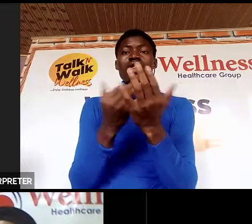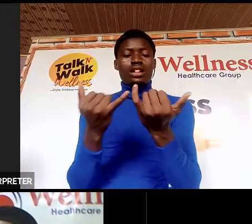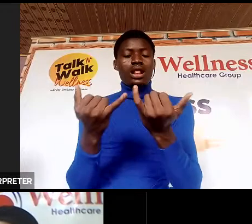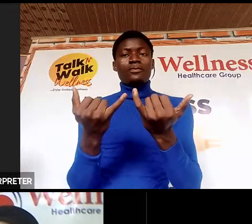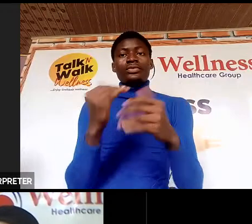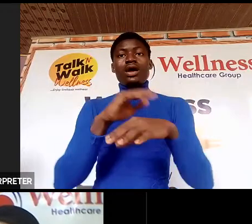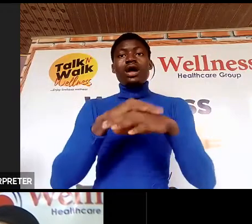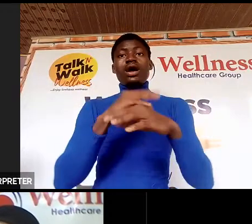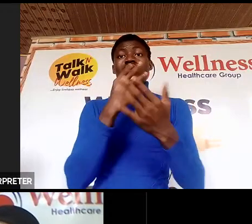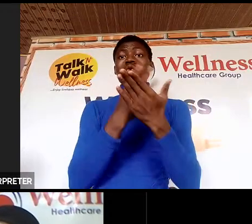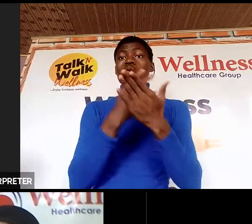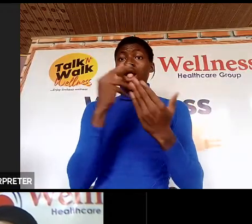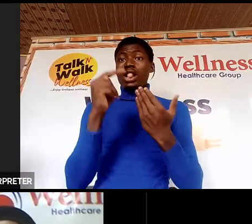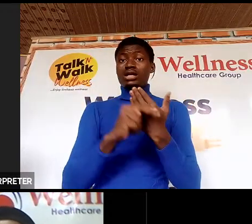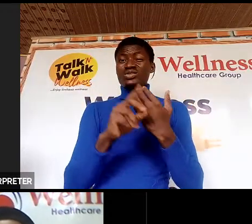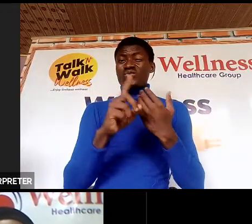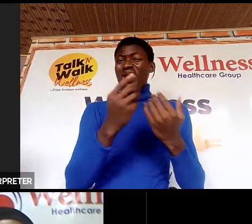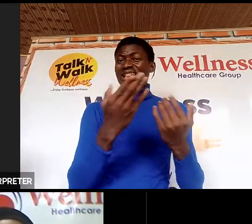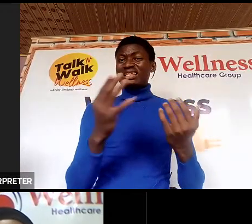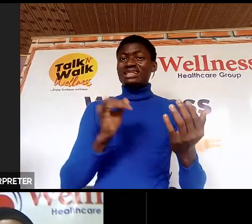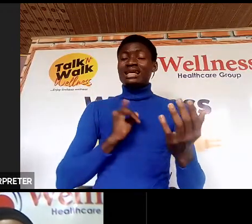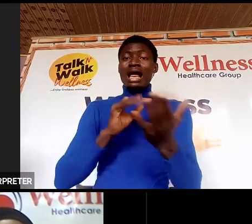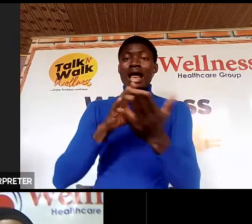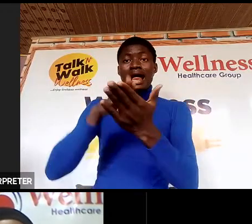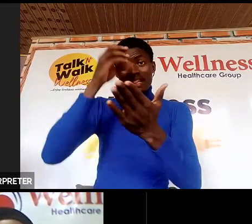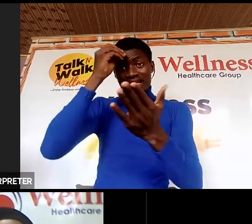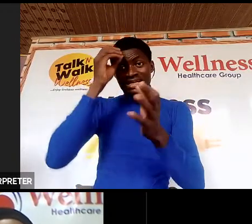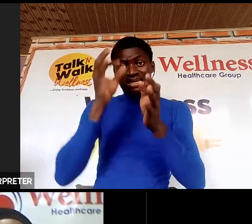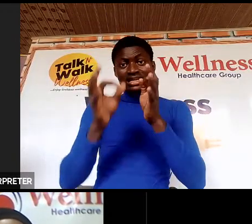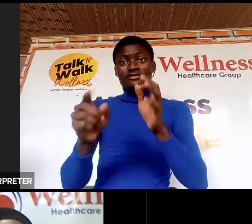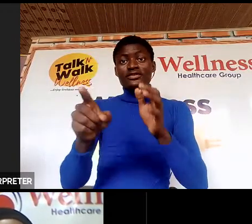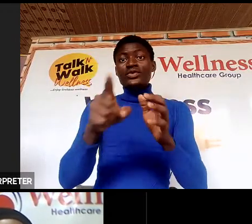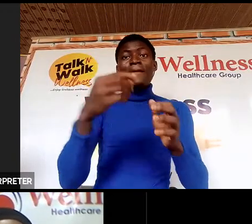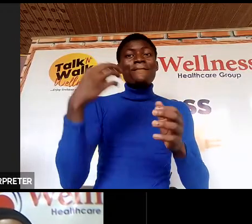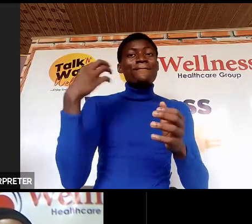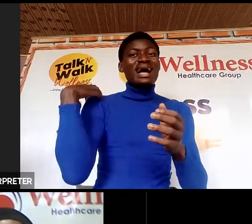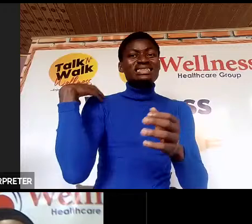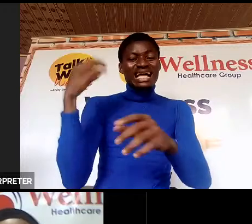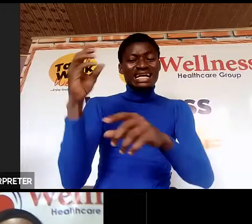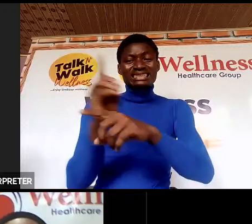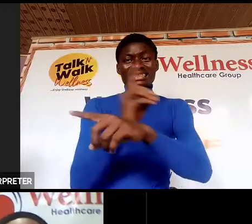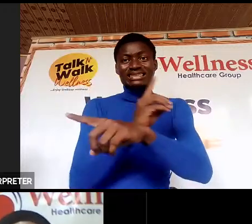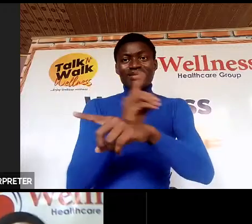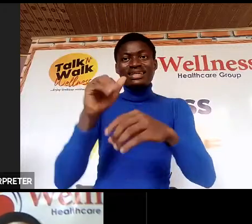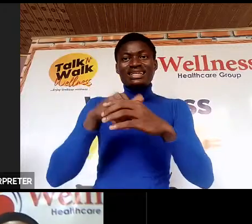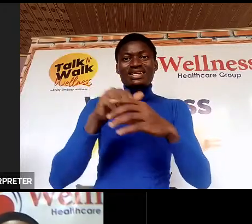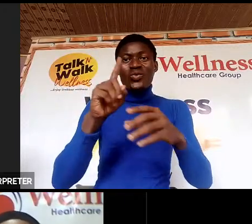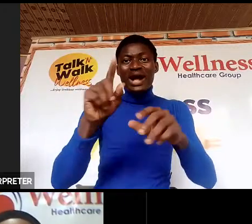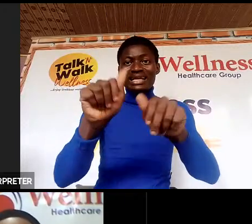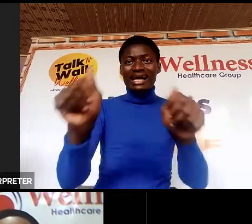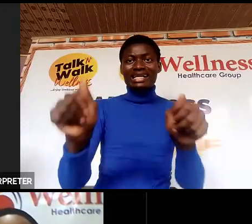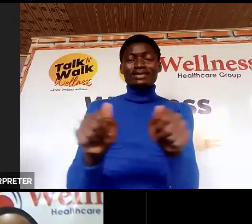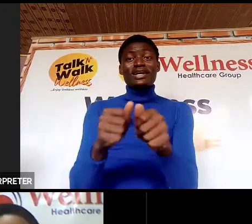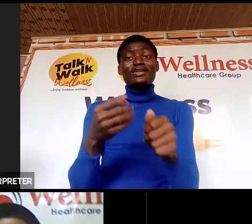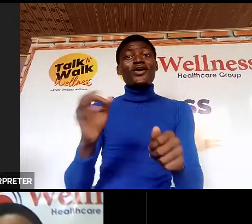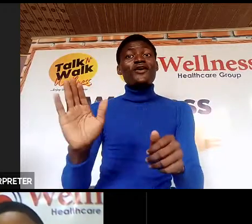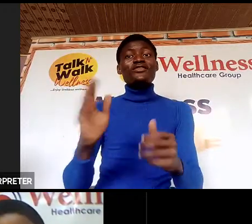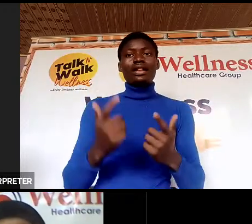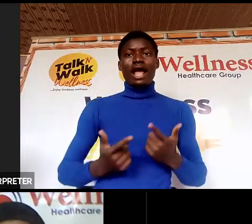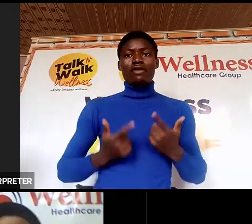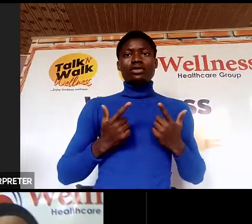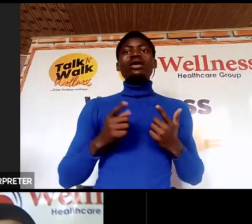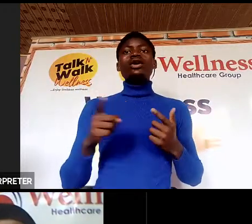master discipline in one aspect of your life, especially your finances, you can also now plan the rest of your life. You can know, okay,